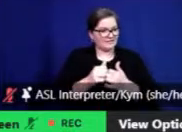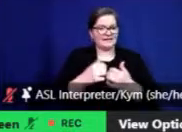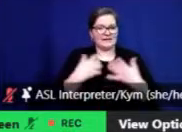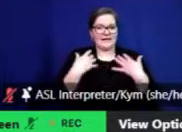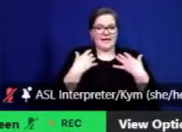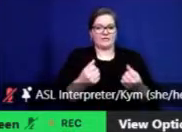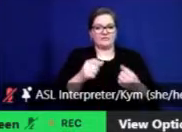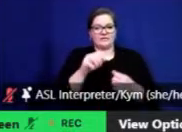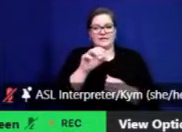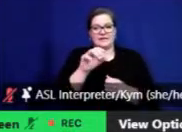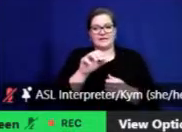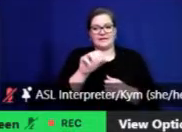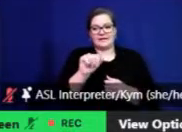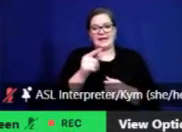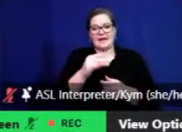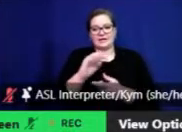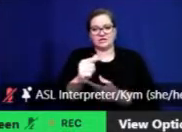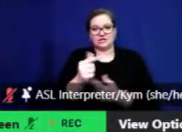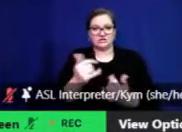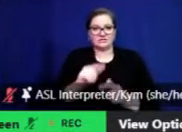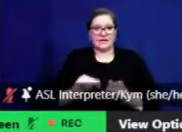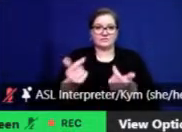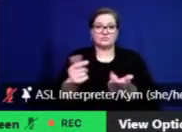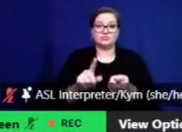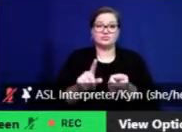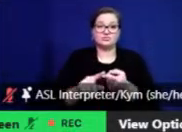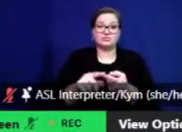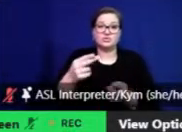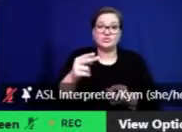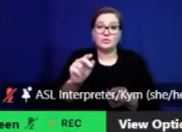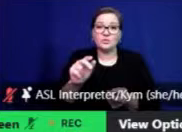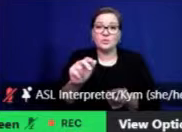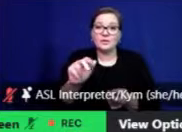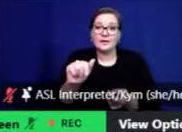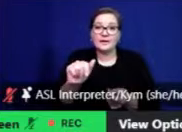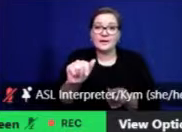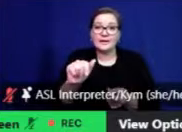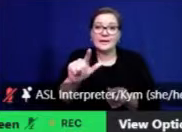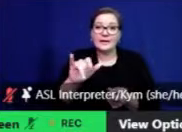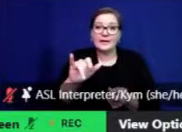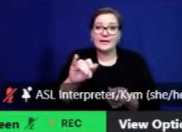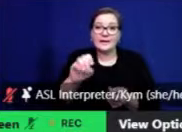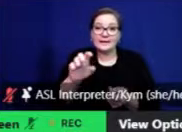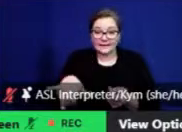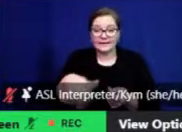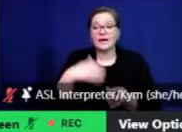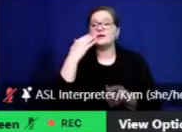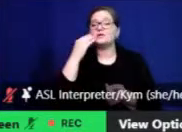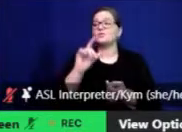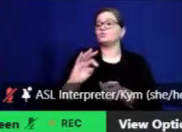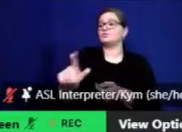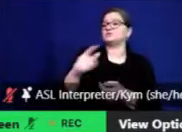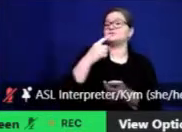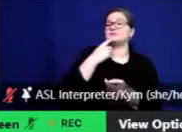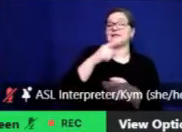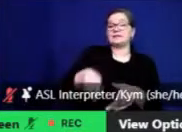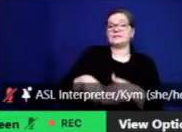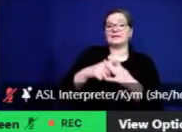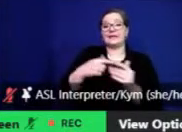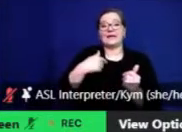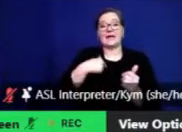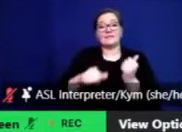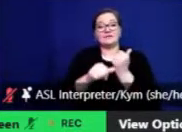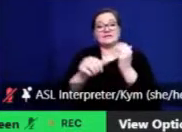off to Haley. Wonderful. Thank you so much, Whitney. So I know Crystal kindly said this at the beginning. I'm an